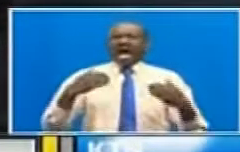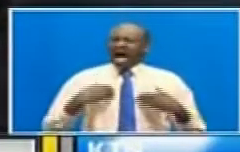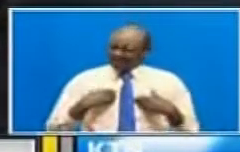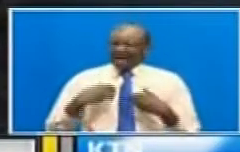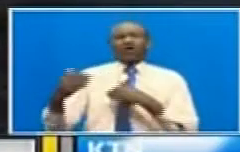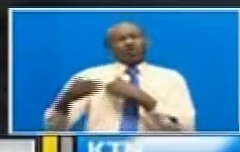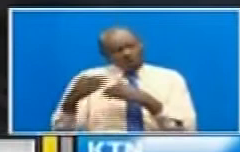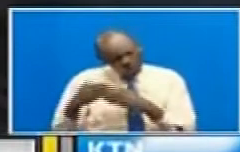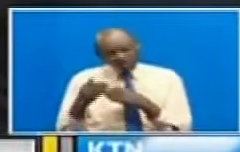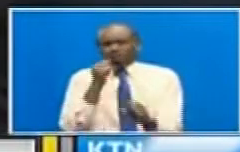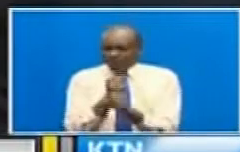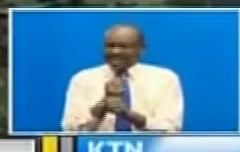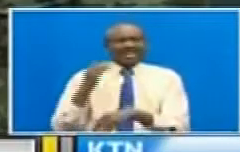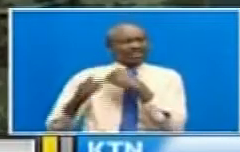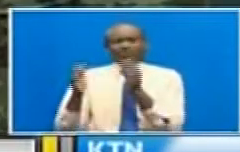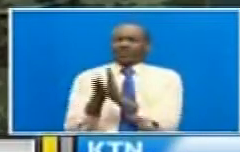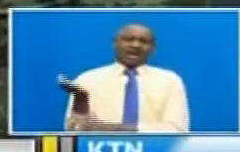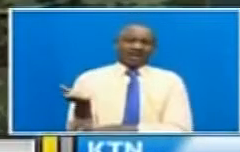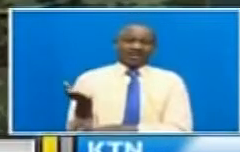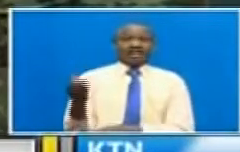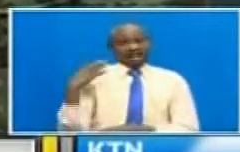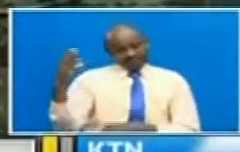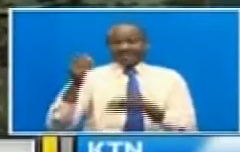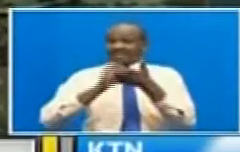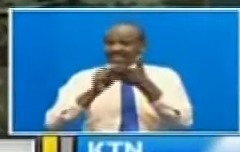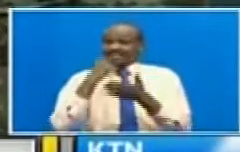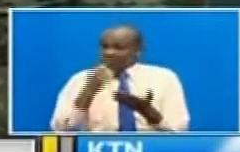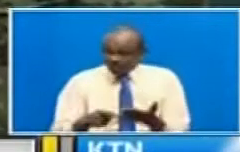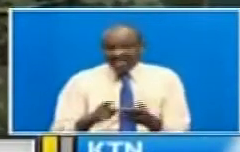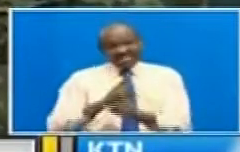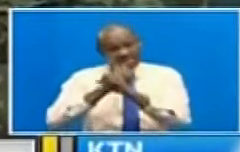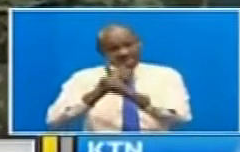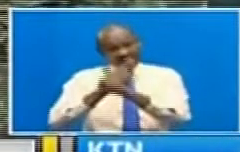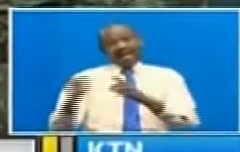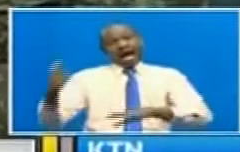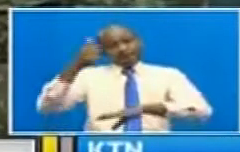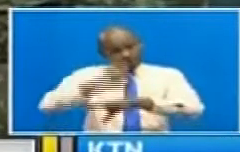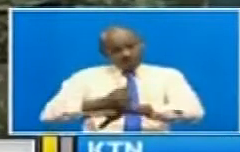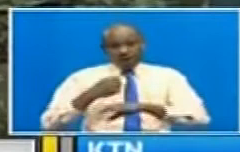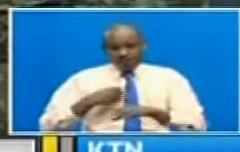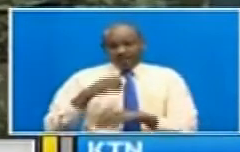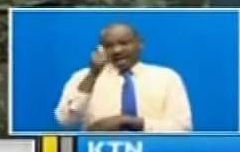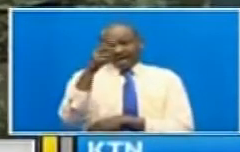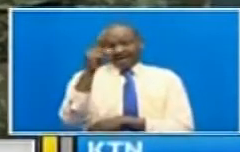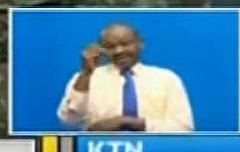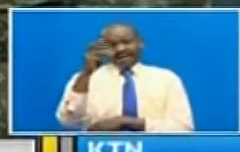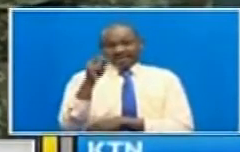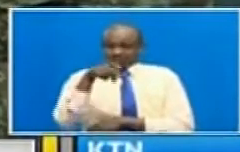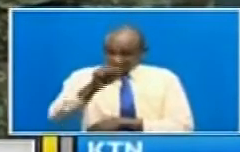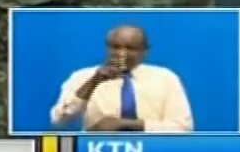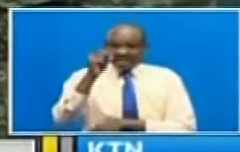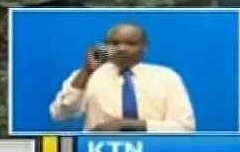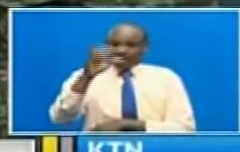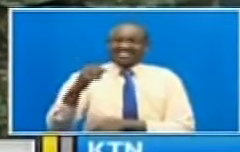very close functional working relationship. The cabinet secretary also defended the appointment of Adan Gedo Harake as the